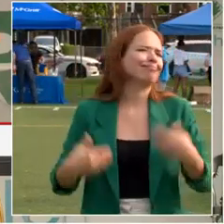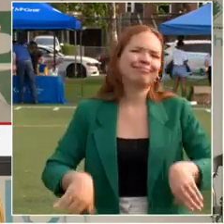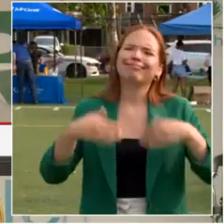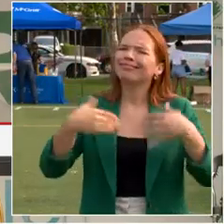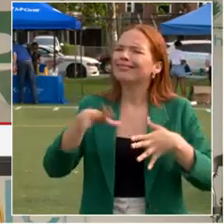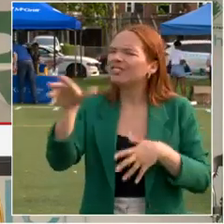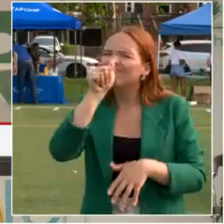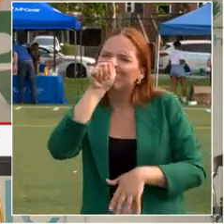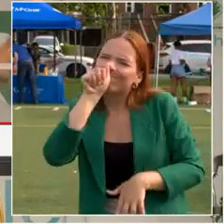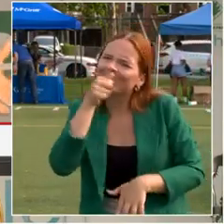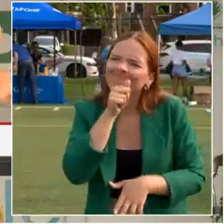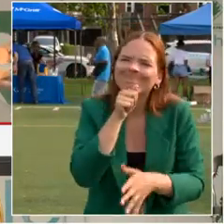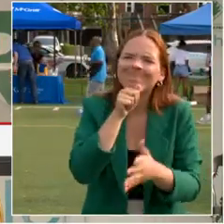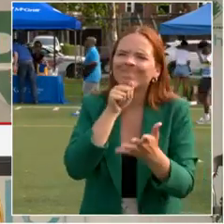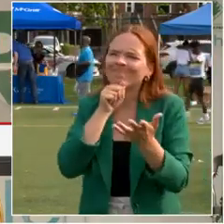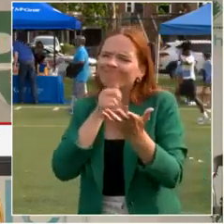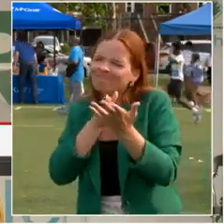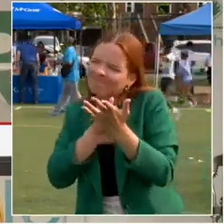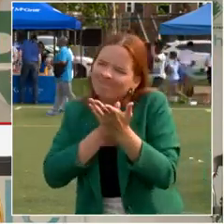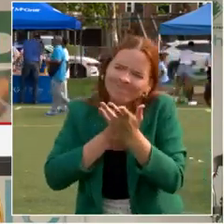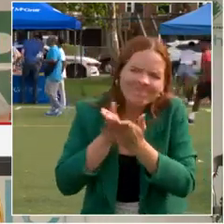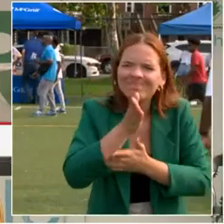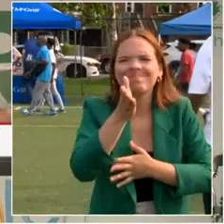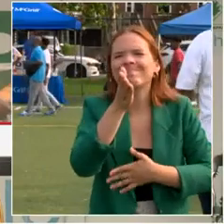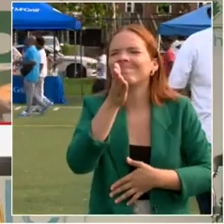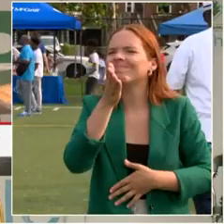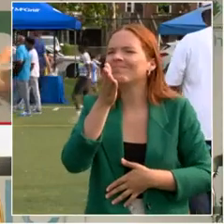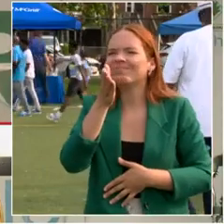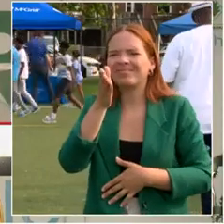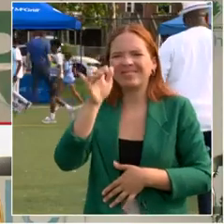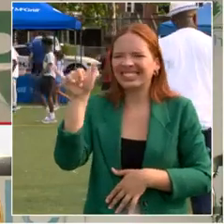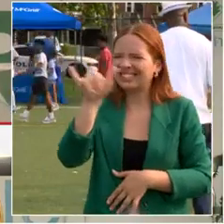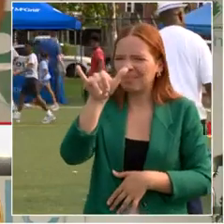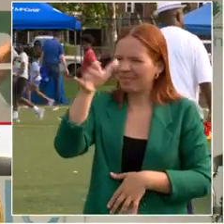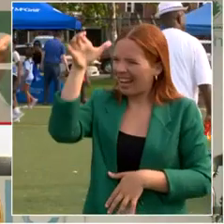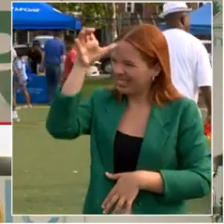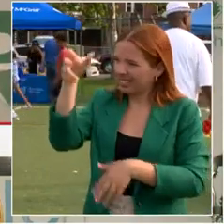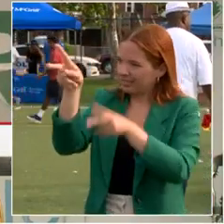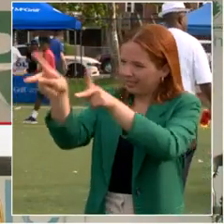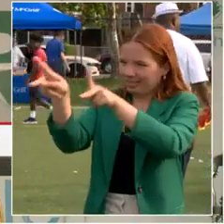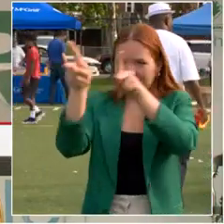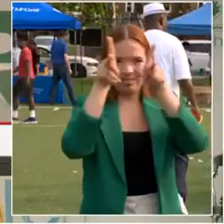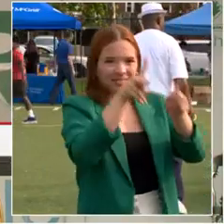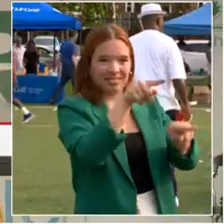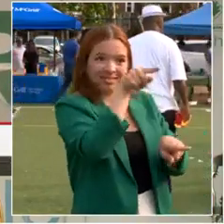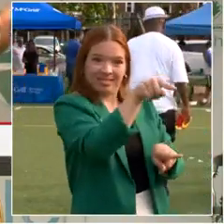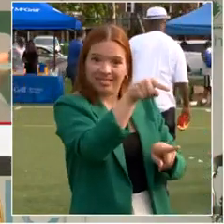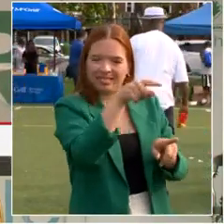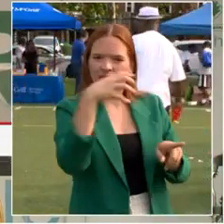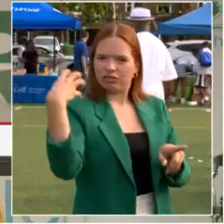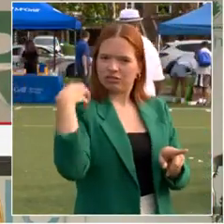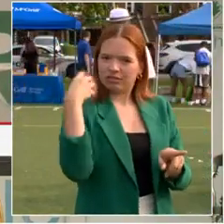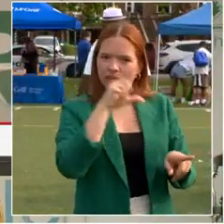our DPR activities. We have camps happening for our young people.